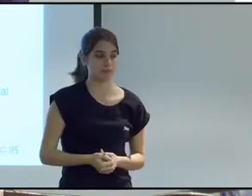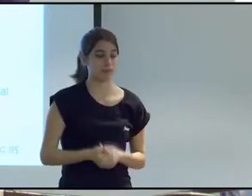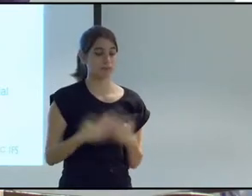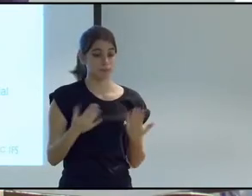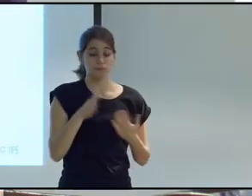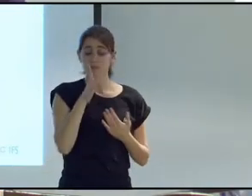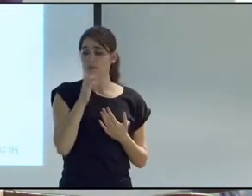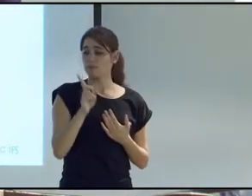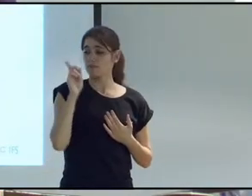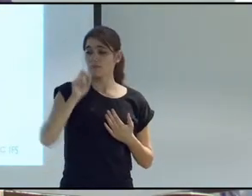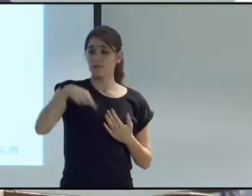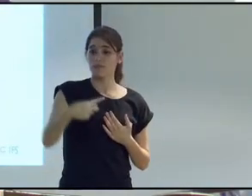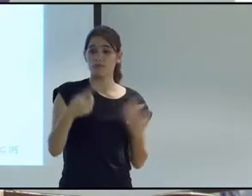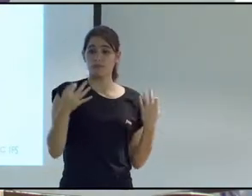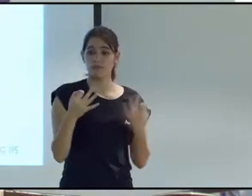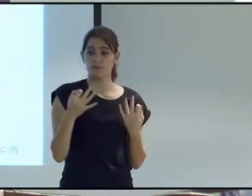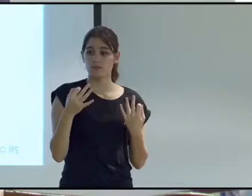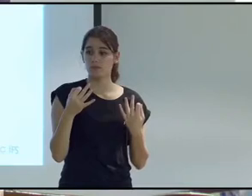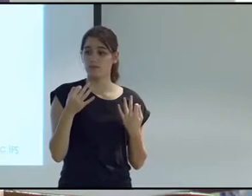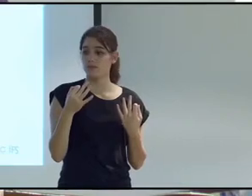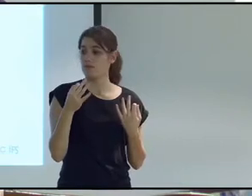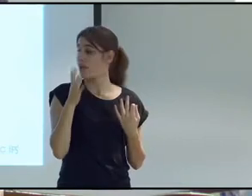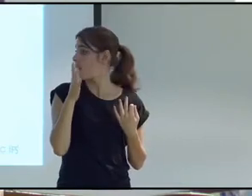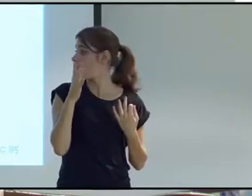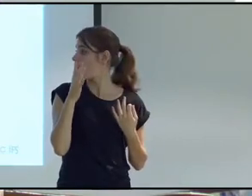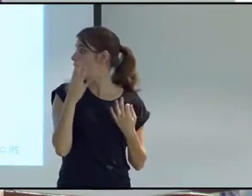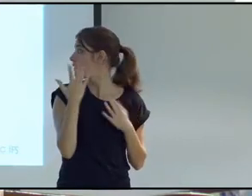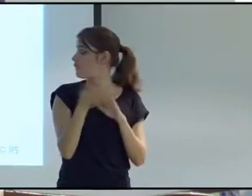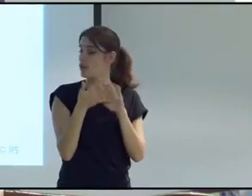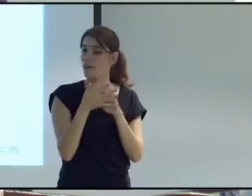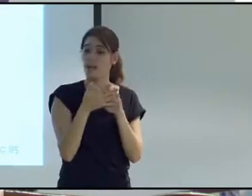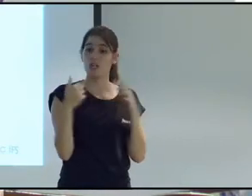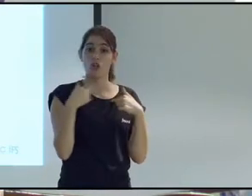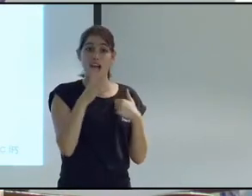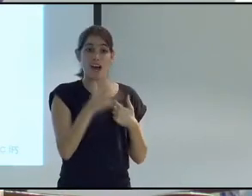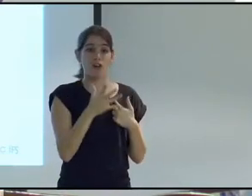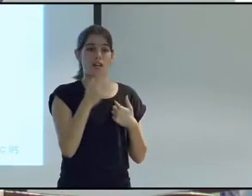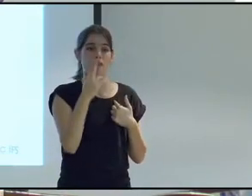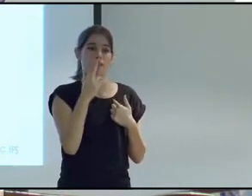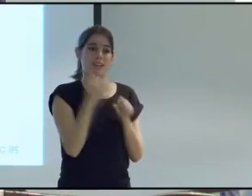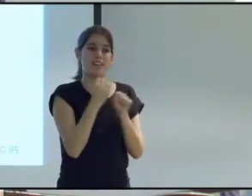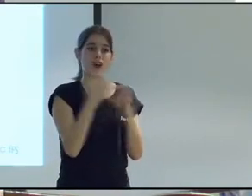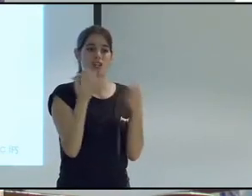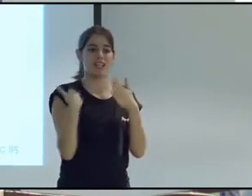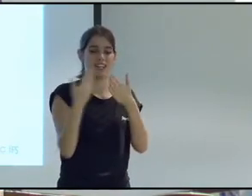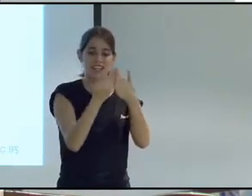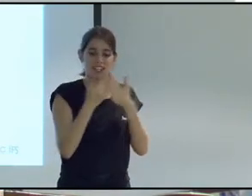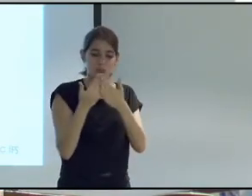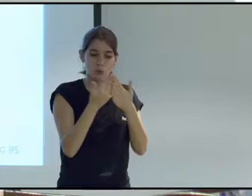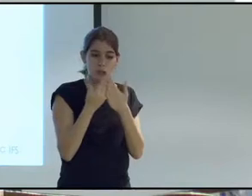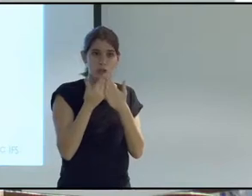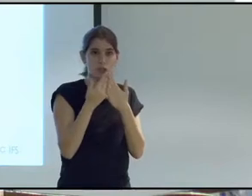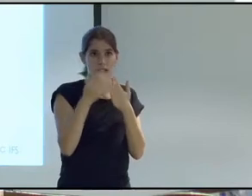functional diversity isn't assessed socially. Now I shall refer to the study